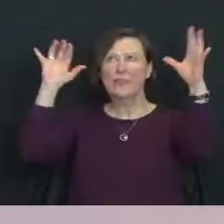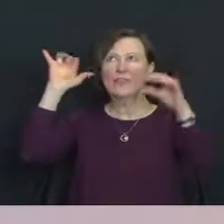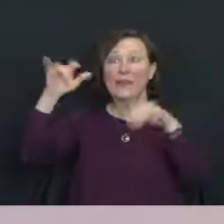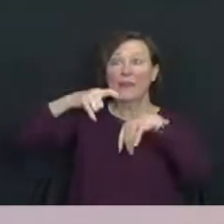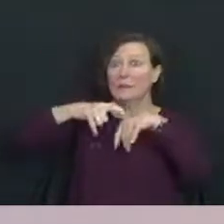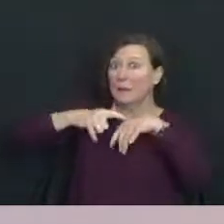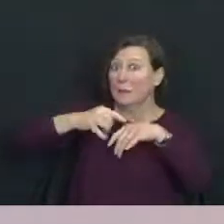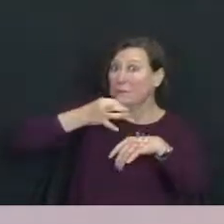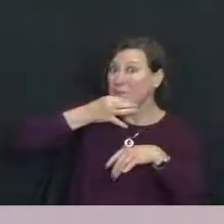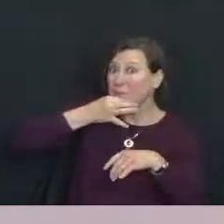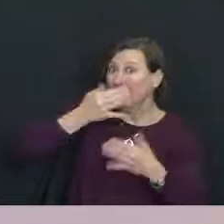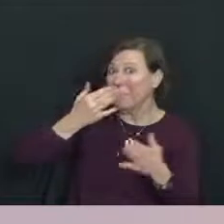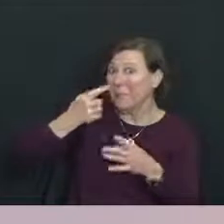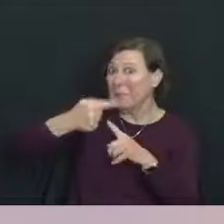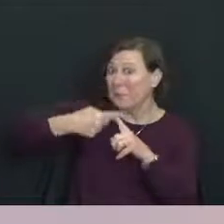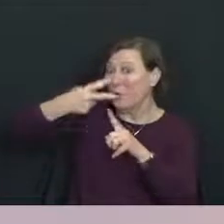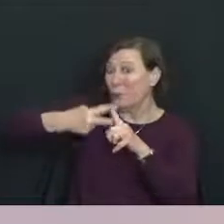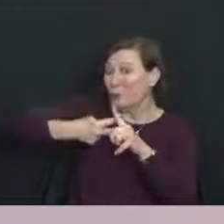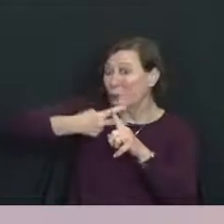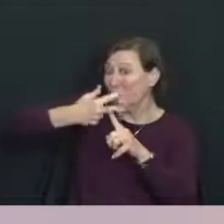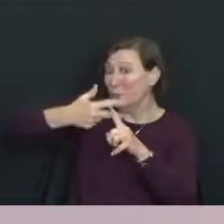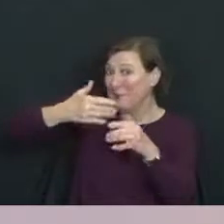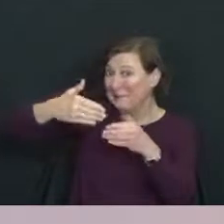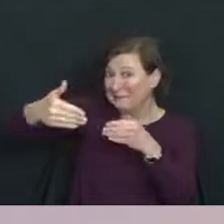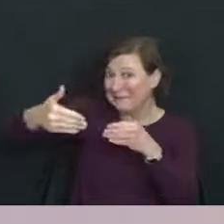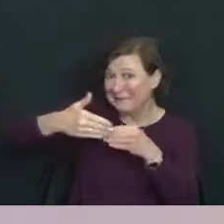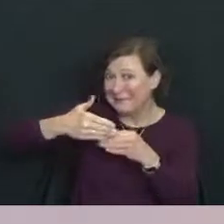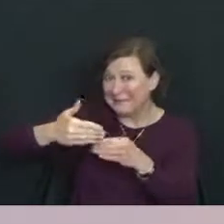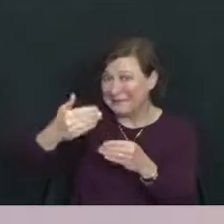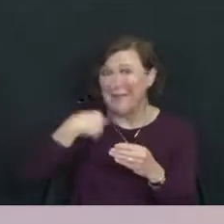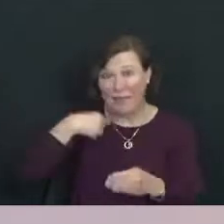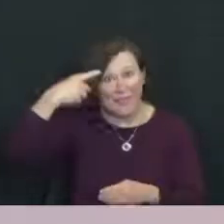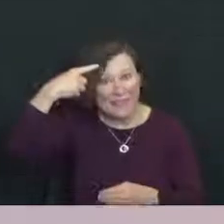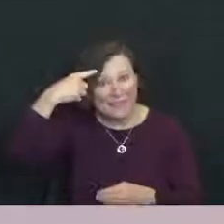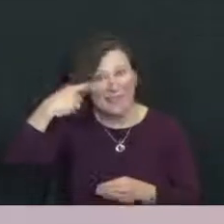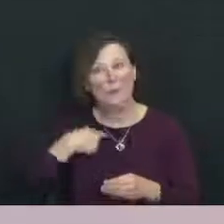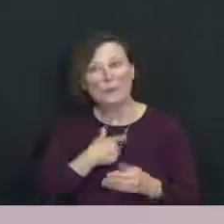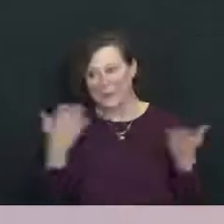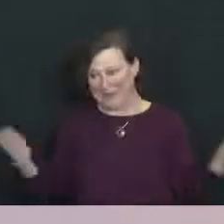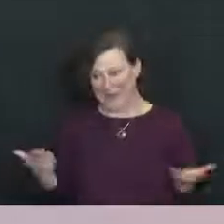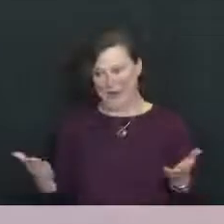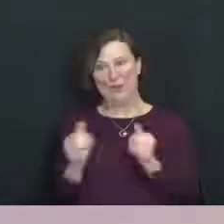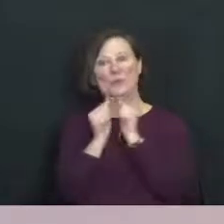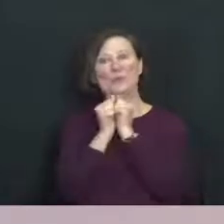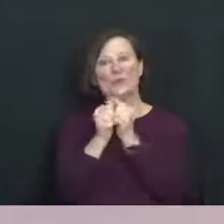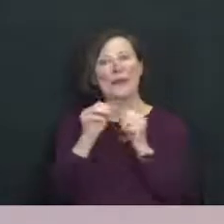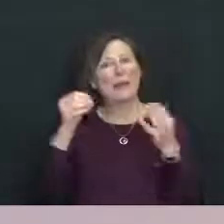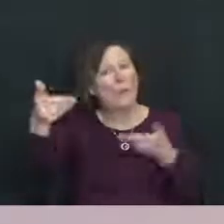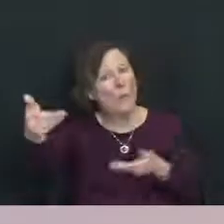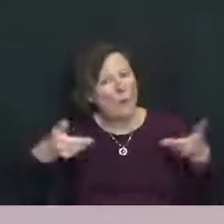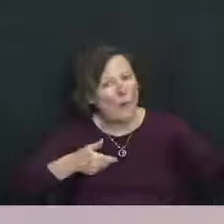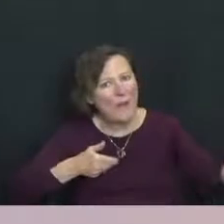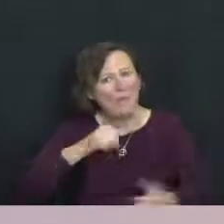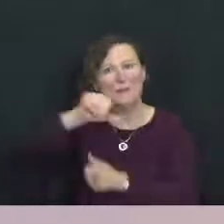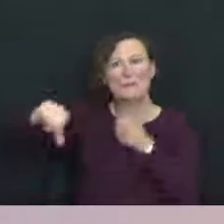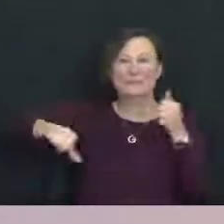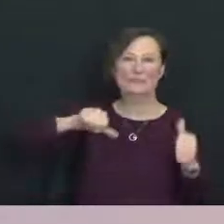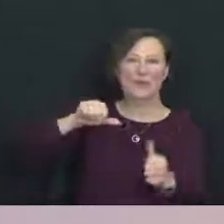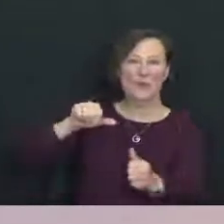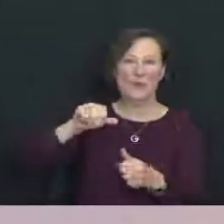few months, I think, when we'll be here together and we can make our welcomes to one another